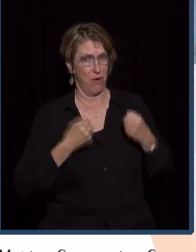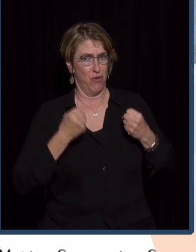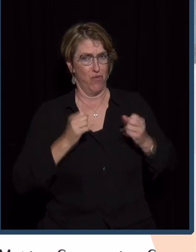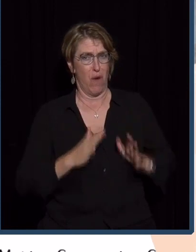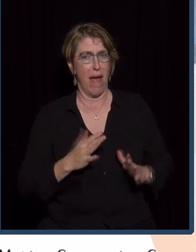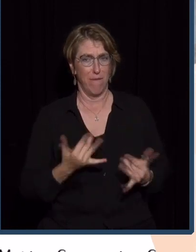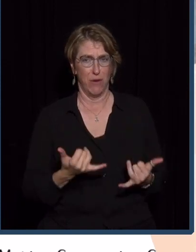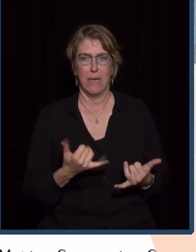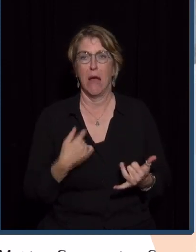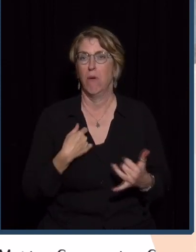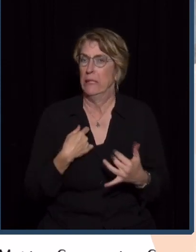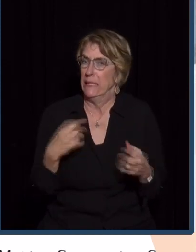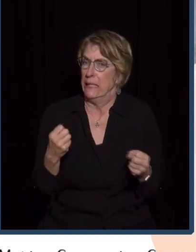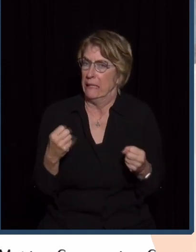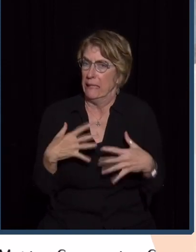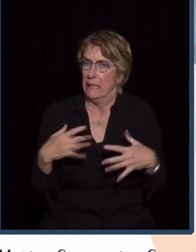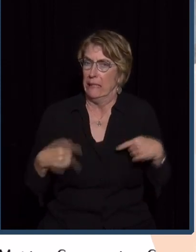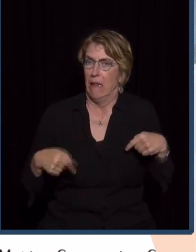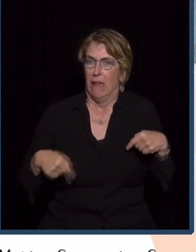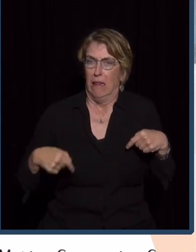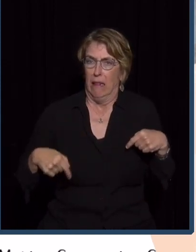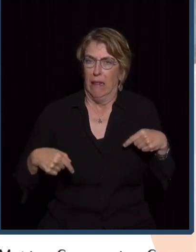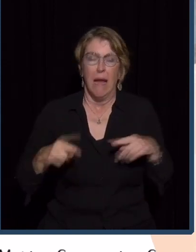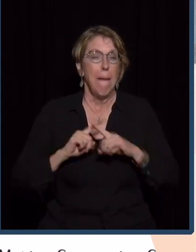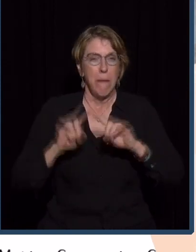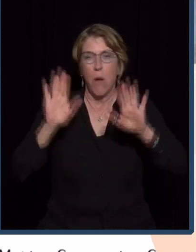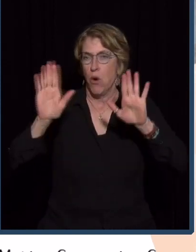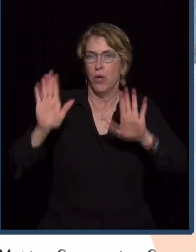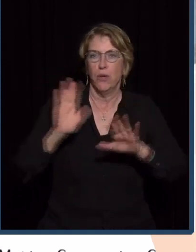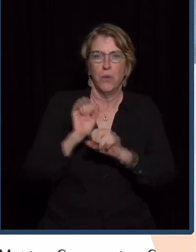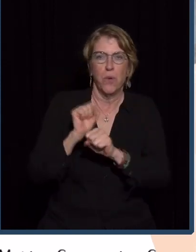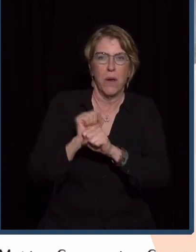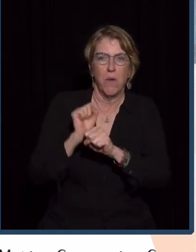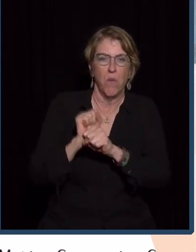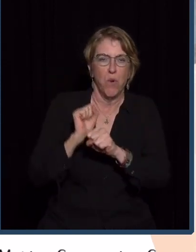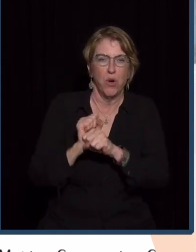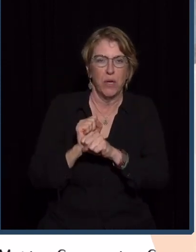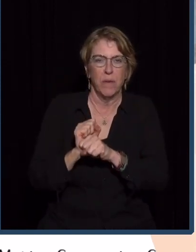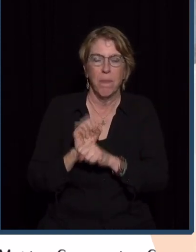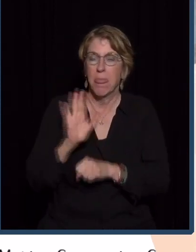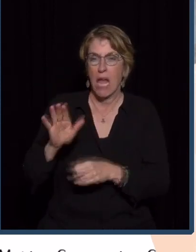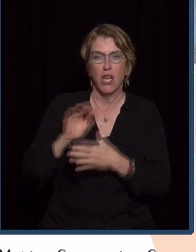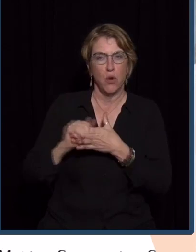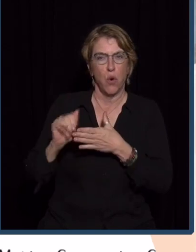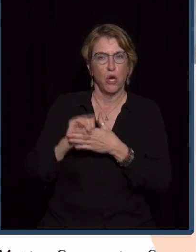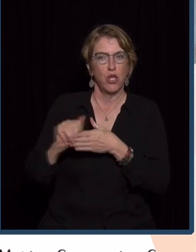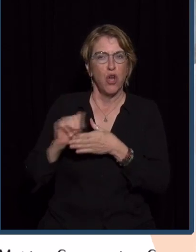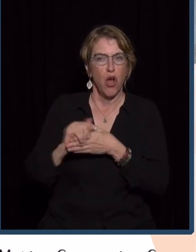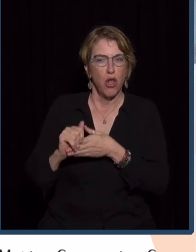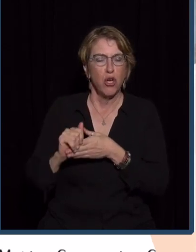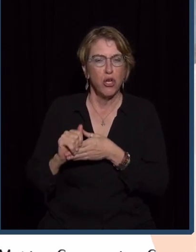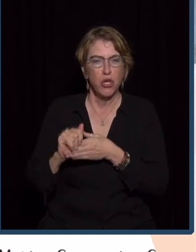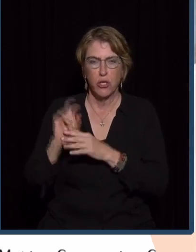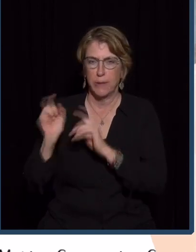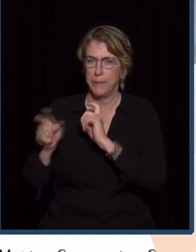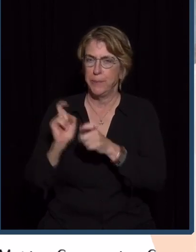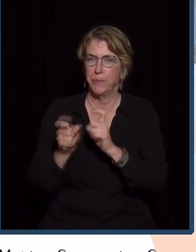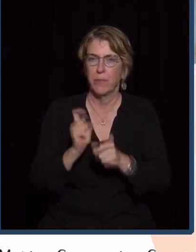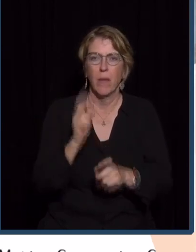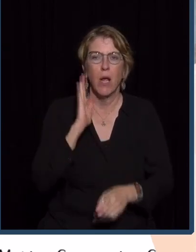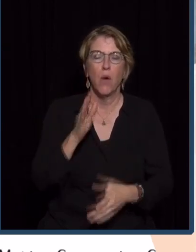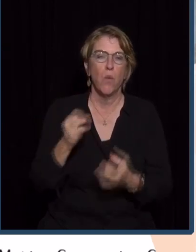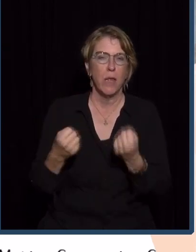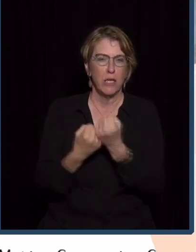horrifying. We are going to do a lot of great work tonight. I want you to learn how your dollars, every dollar you spend tonight, will help